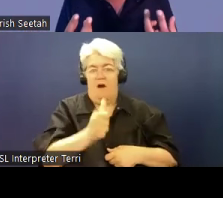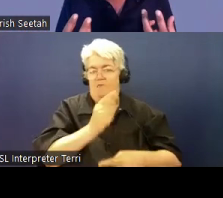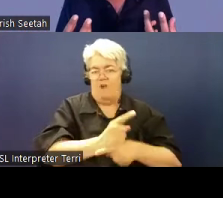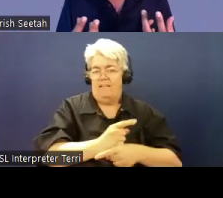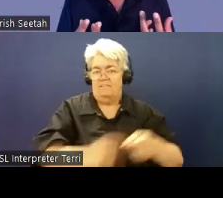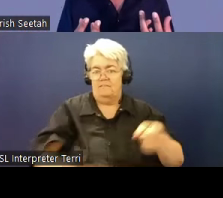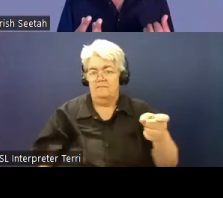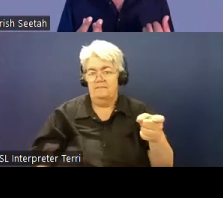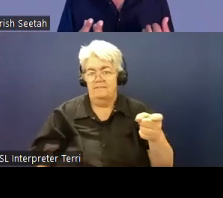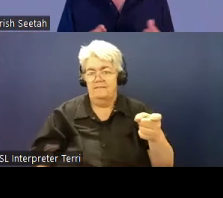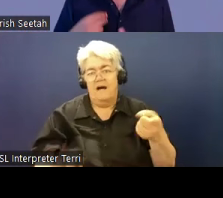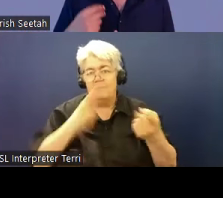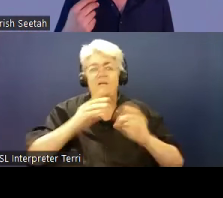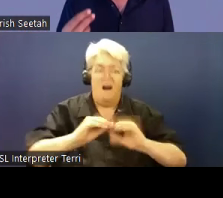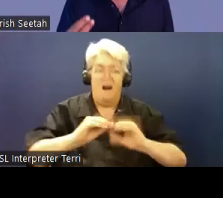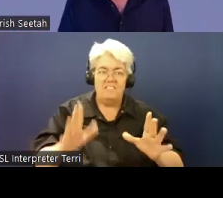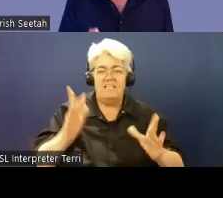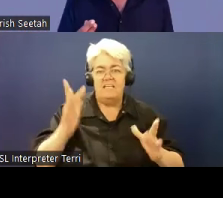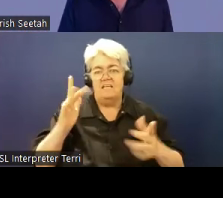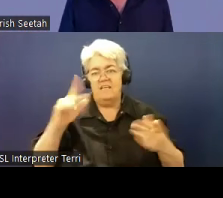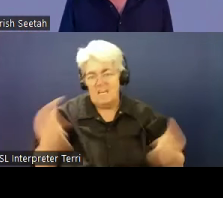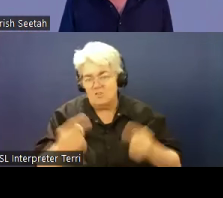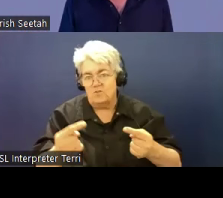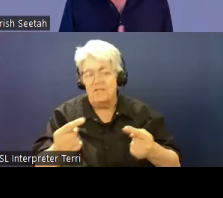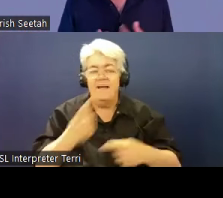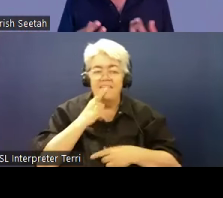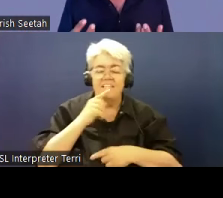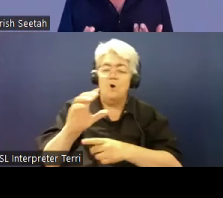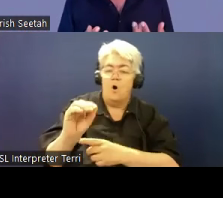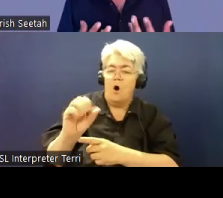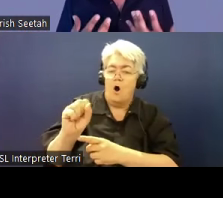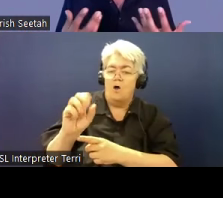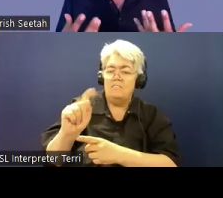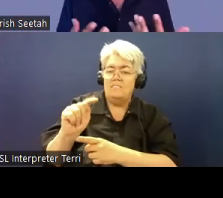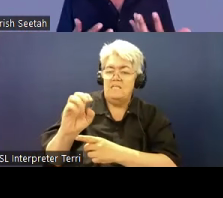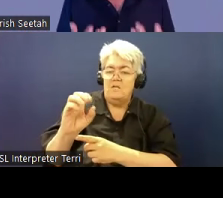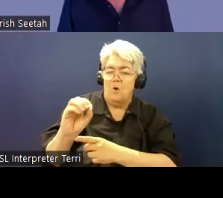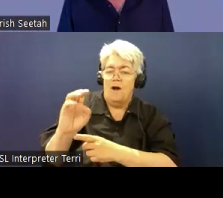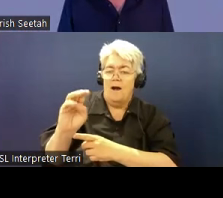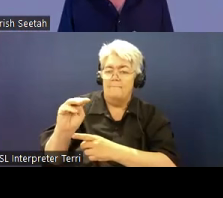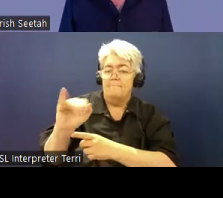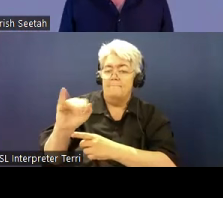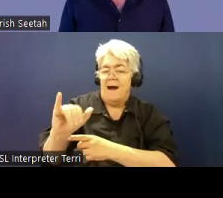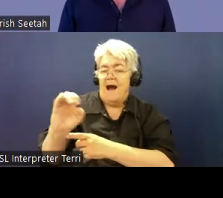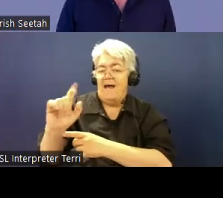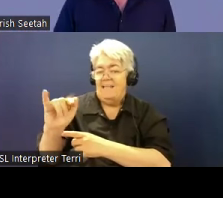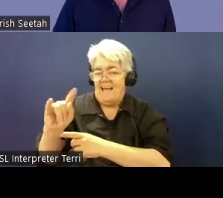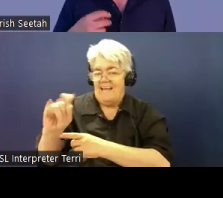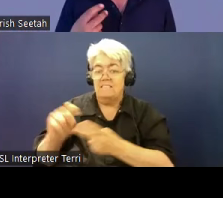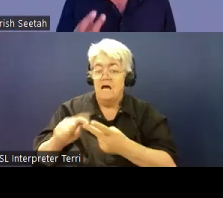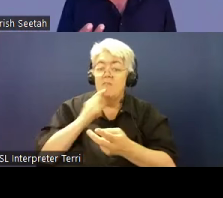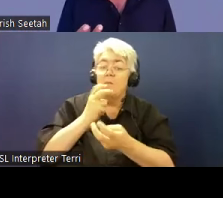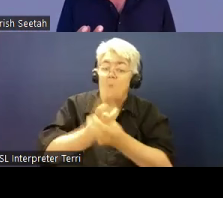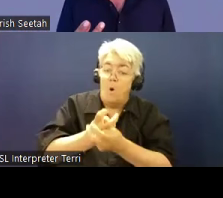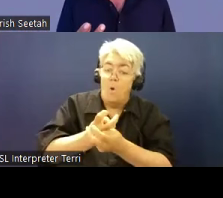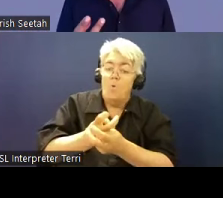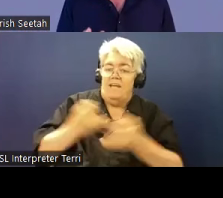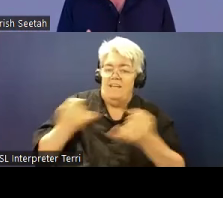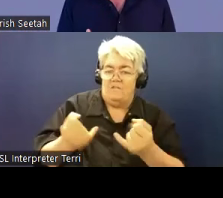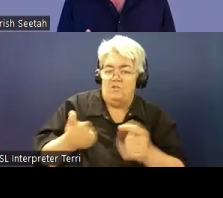definitely evidence of pathology here, and this is actually osteomyelitis. This is bone infection. There are other